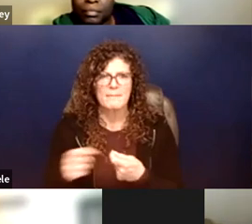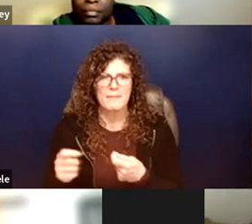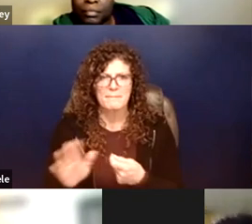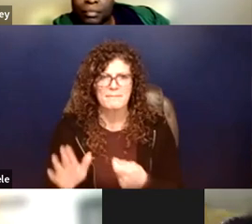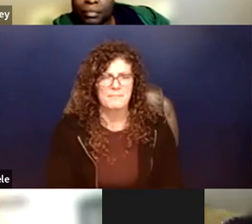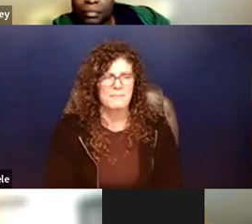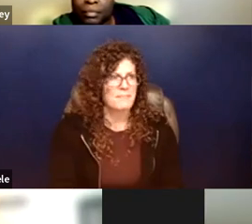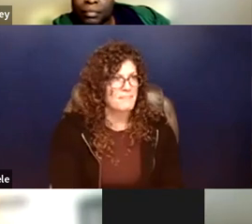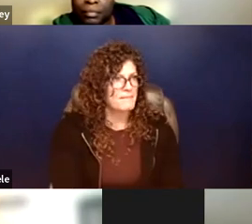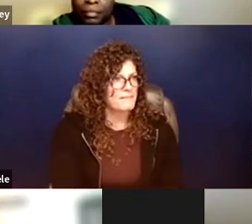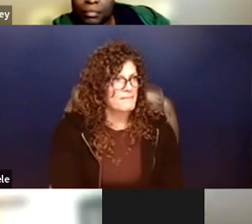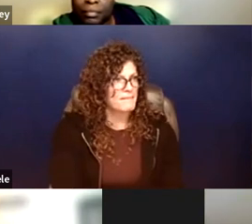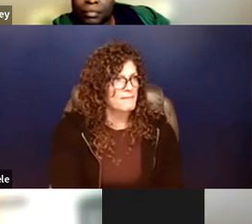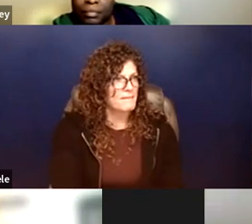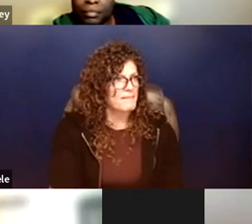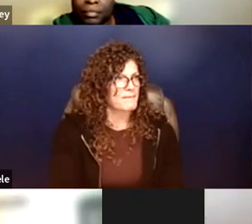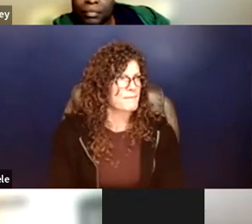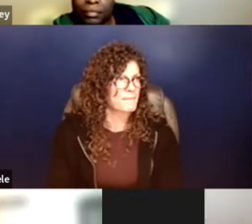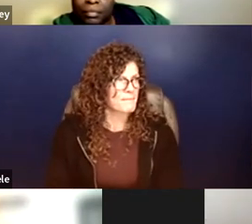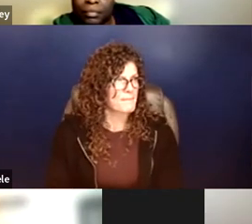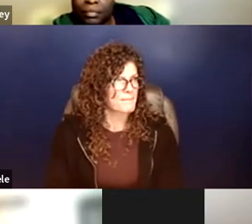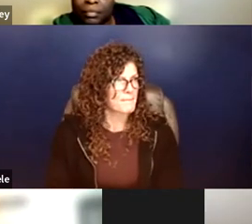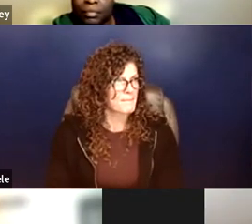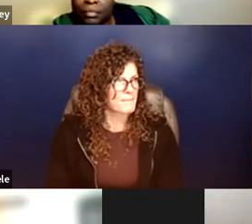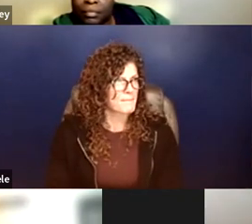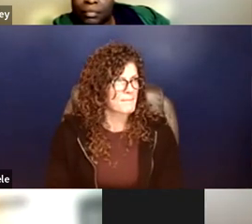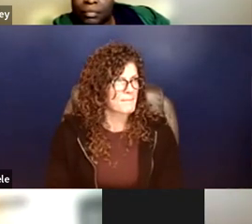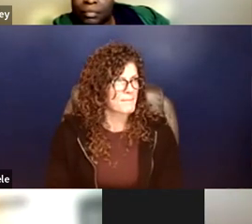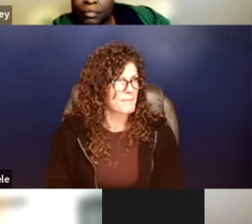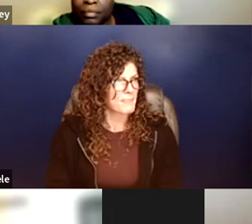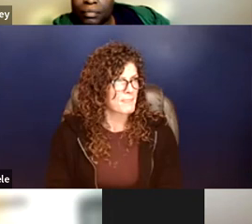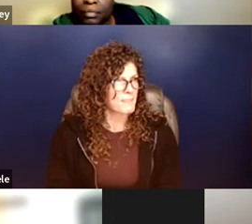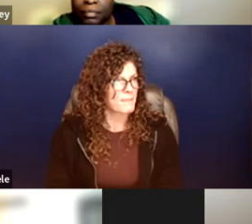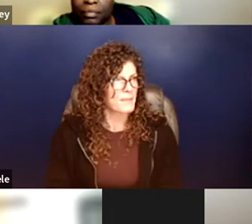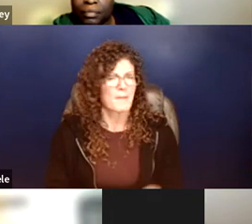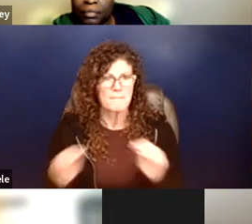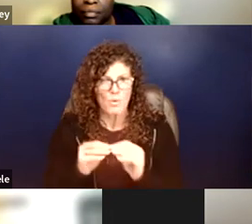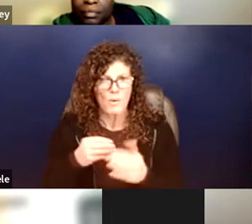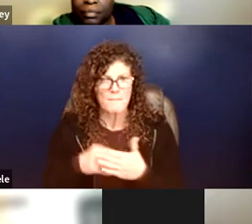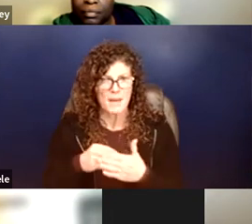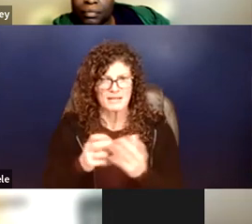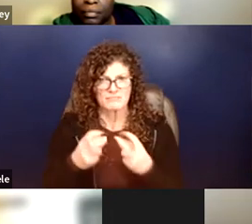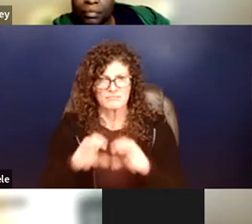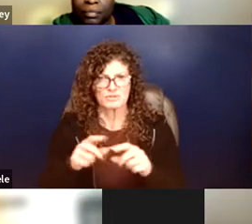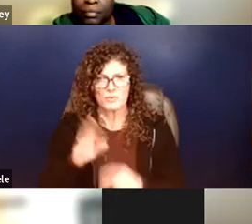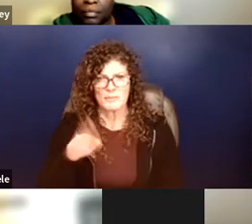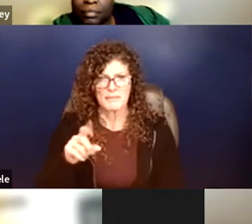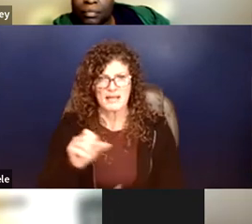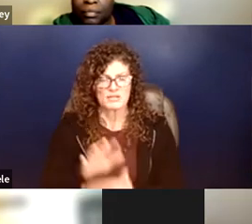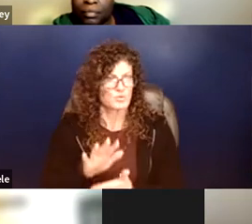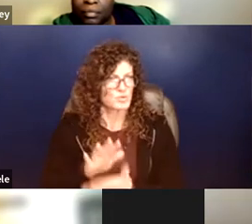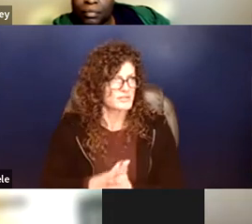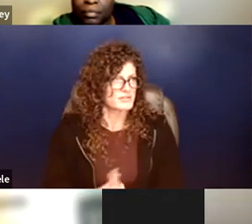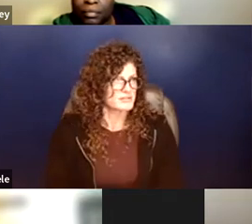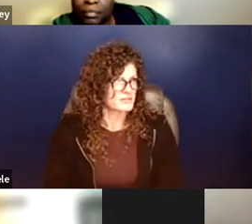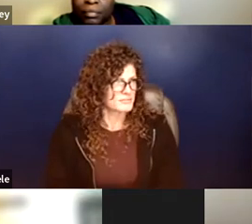be great. Yes. Okay, thank you. Last important point, more money in BPS schools. I'd seen that written in the chat. I know